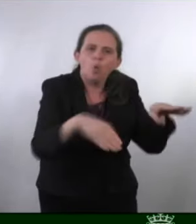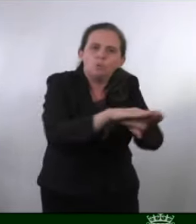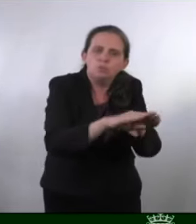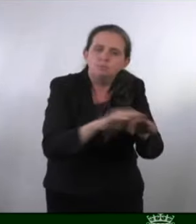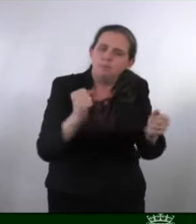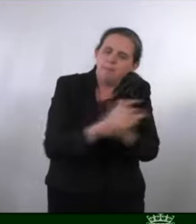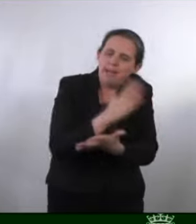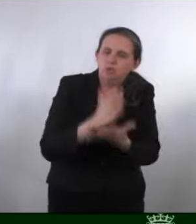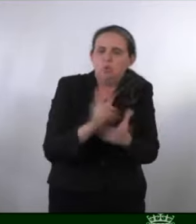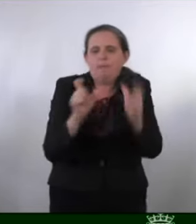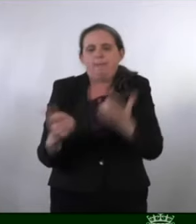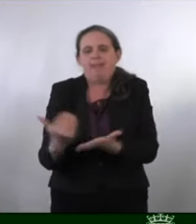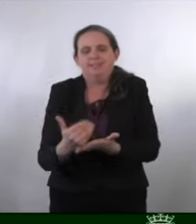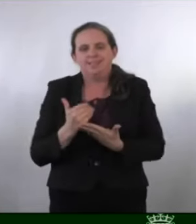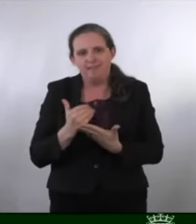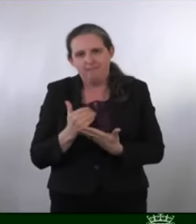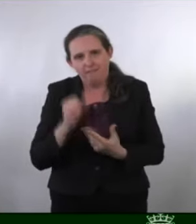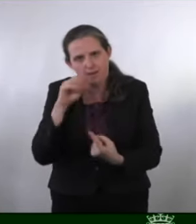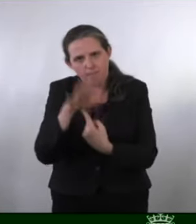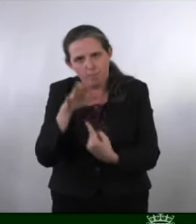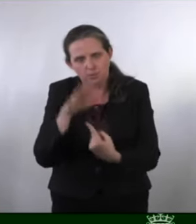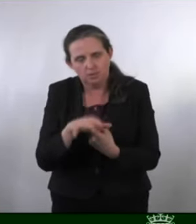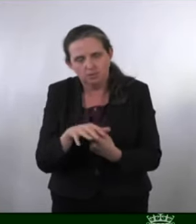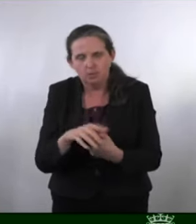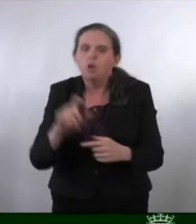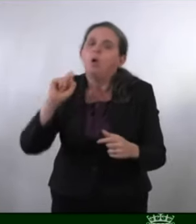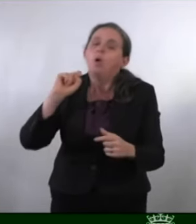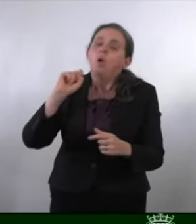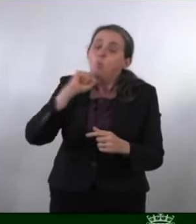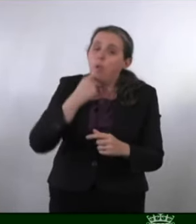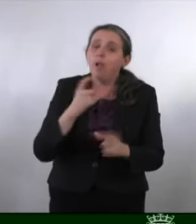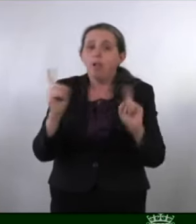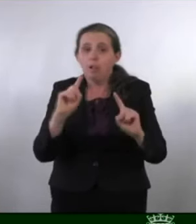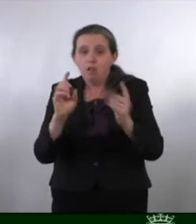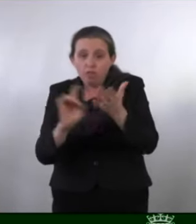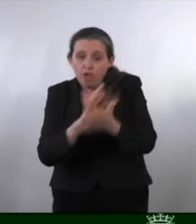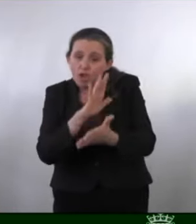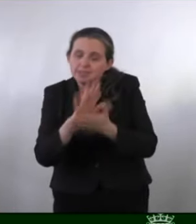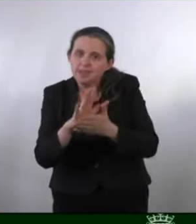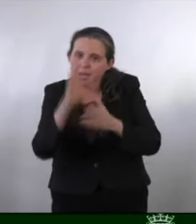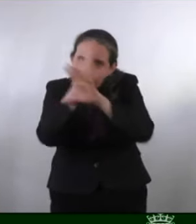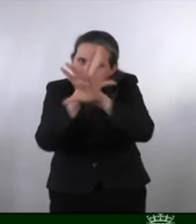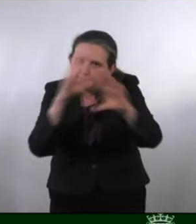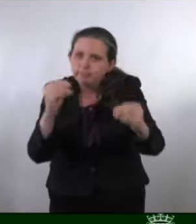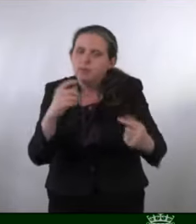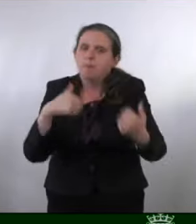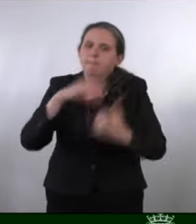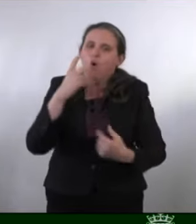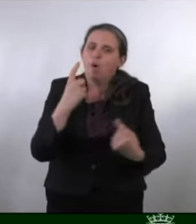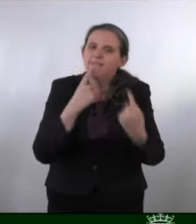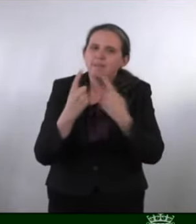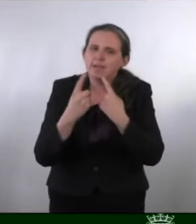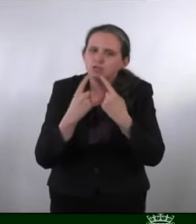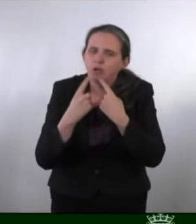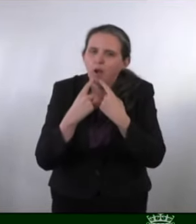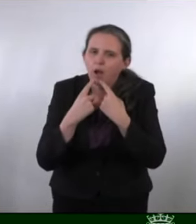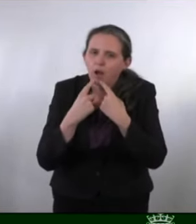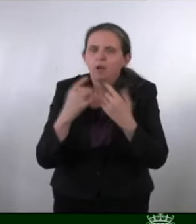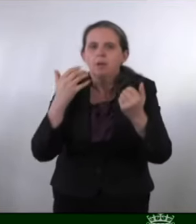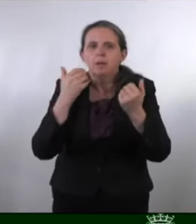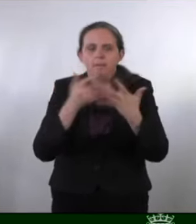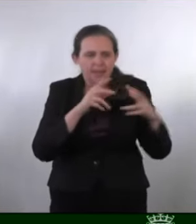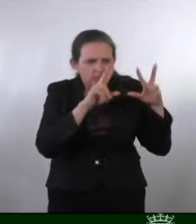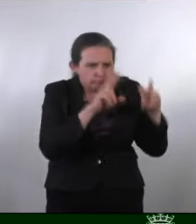on Thursday, based on analysis of cases in all age groups, especially the